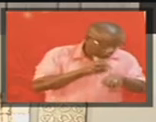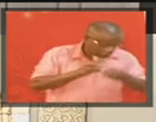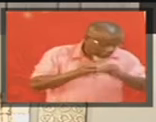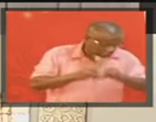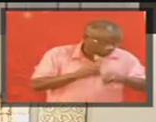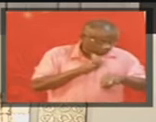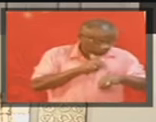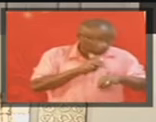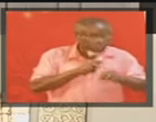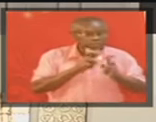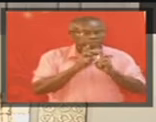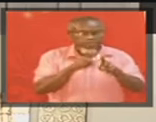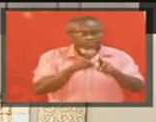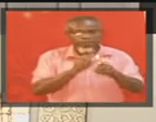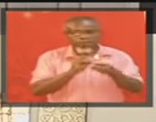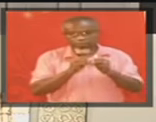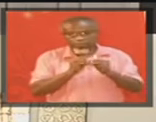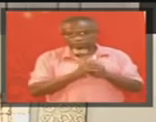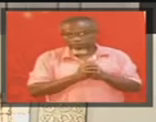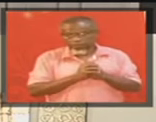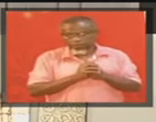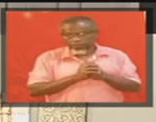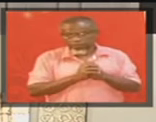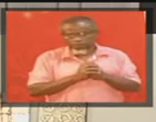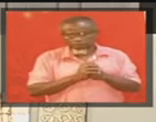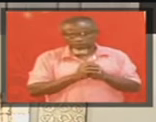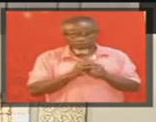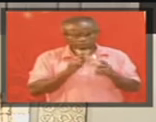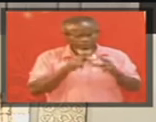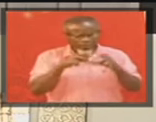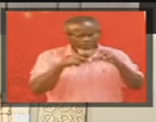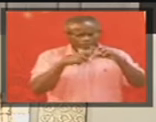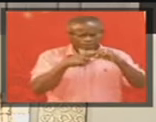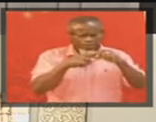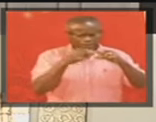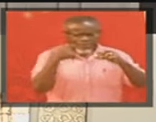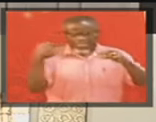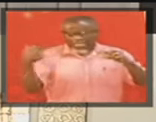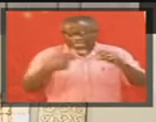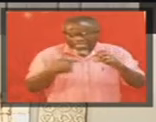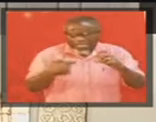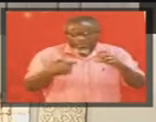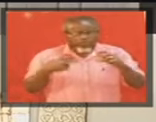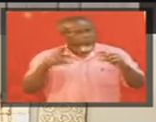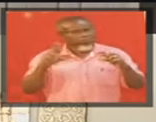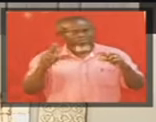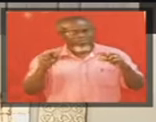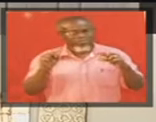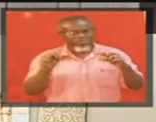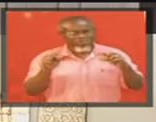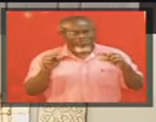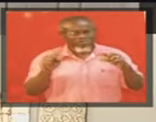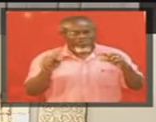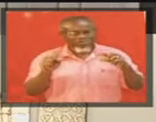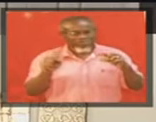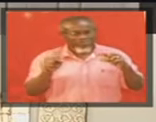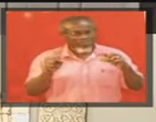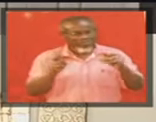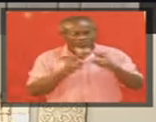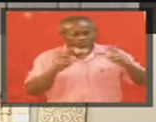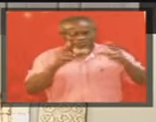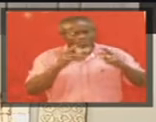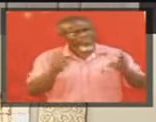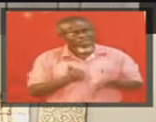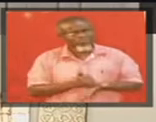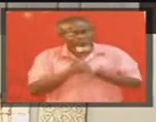to recap, is a painless device. No side effects from using the pulse oximeter. It is very, very helpful